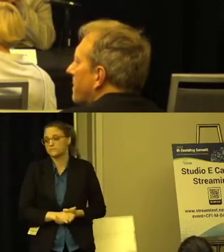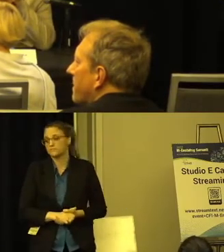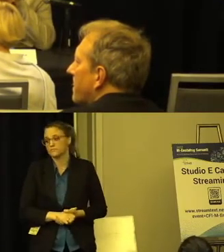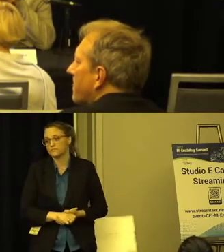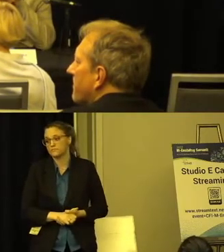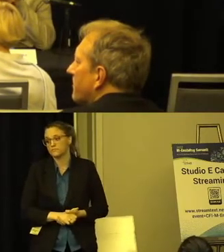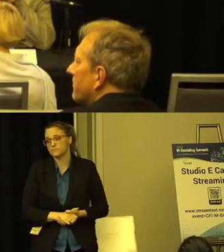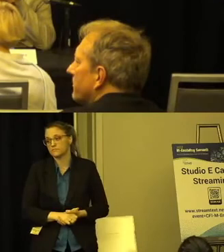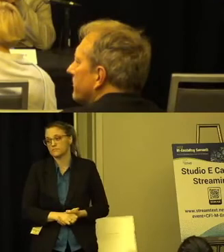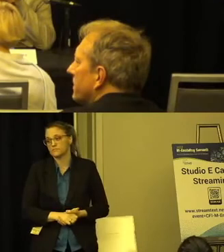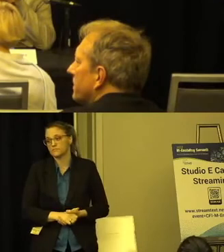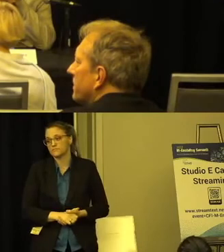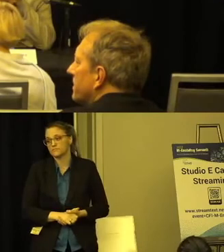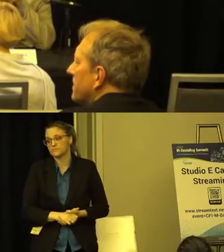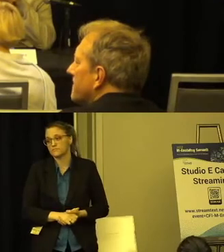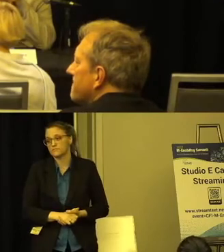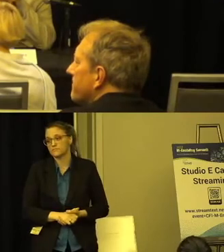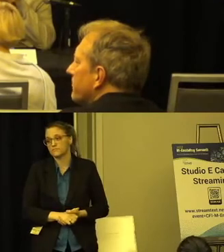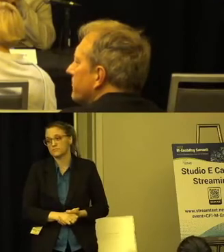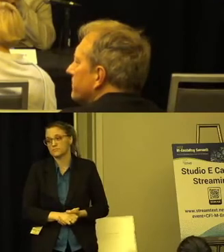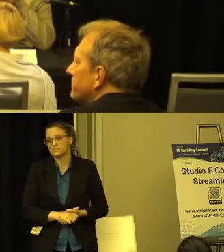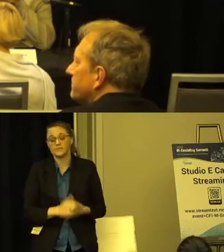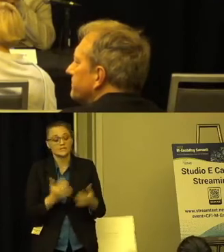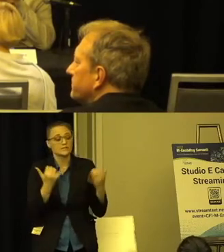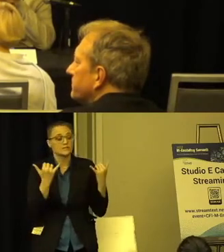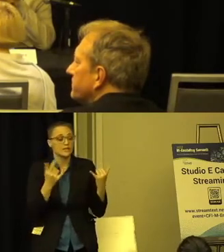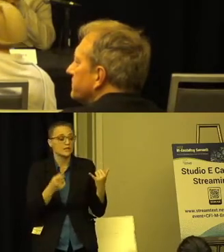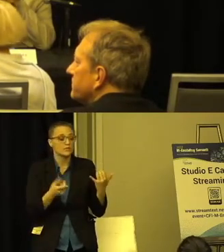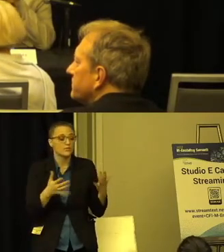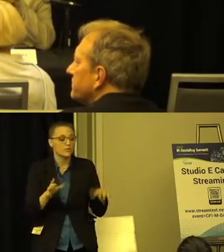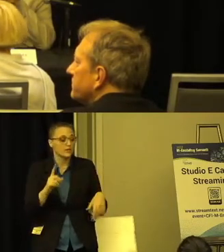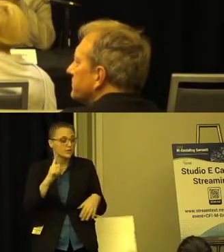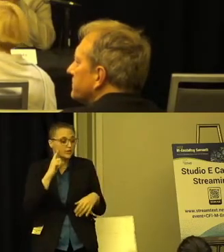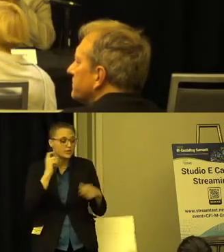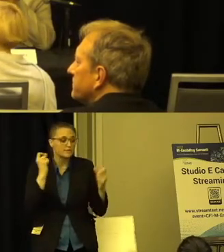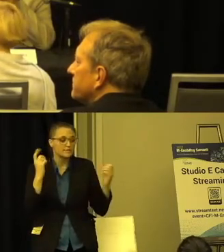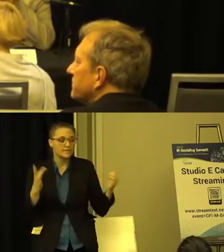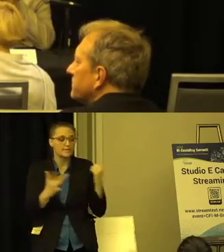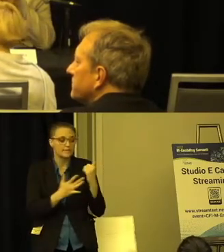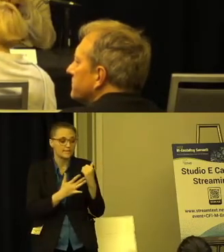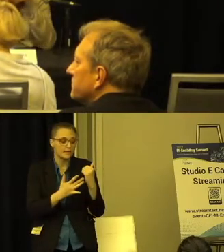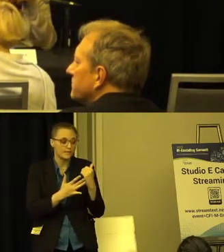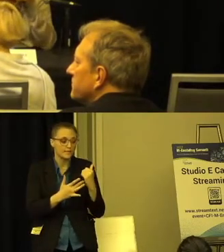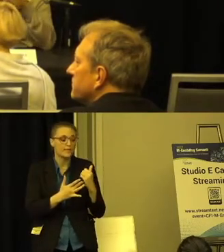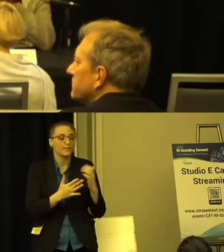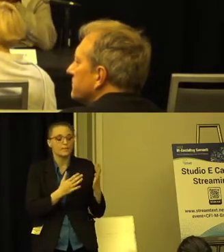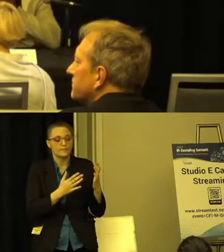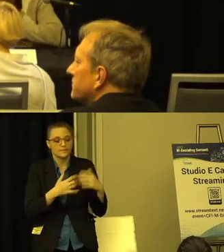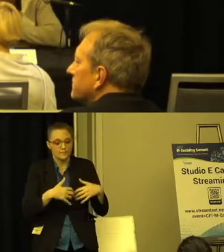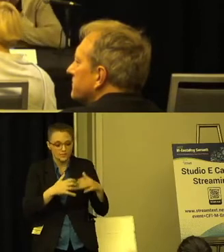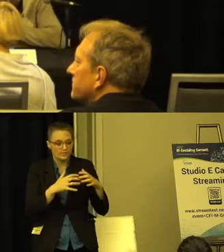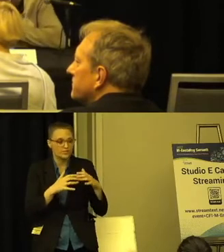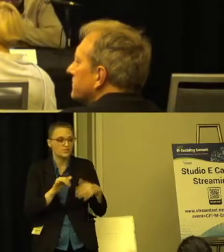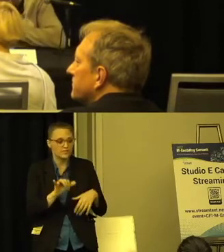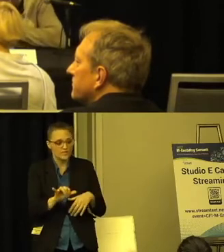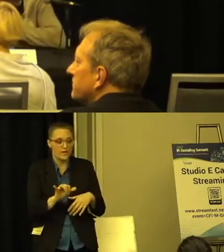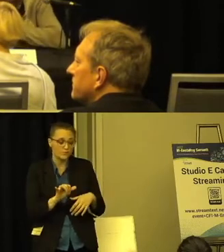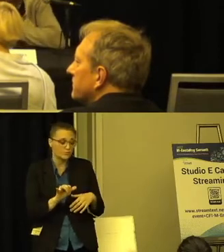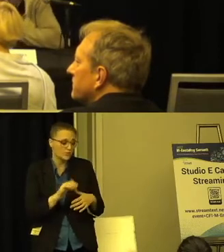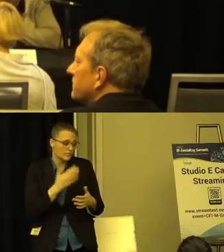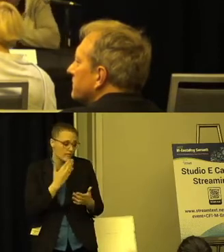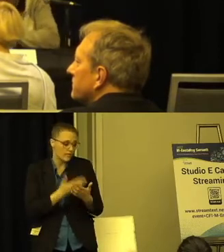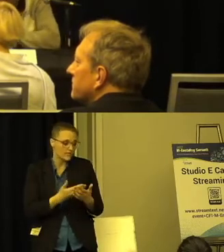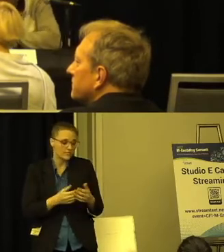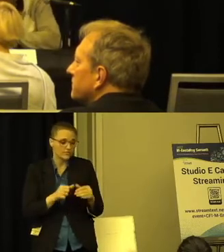Now, you've heard today the many technical permutations of that, which are all valid and they're